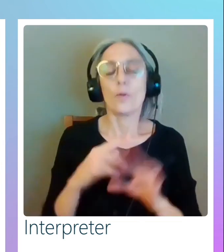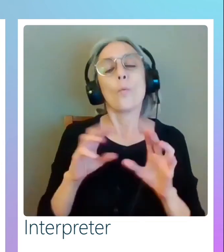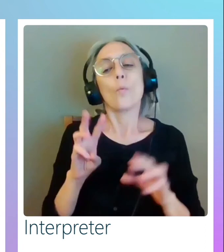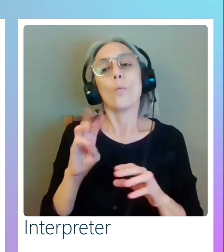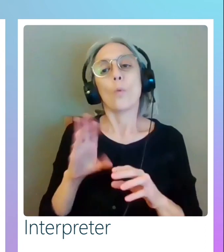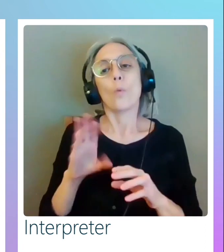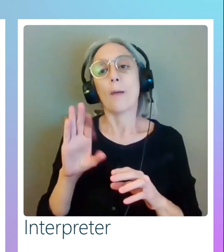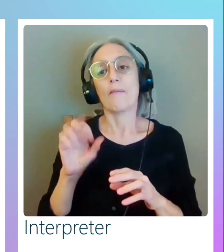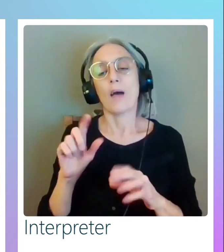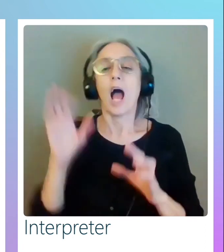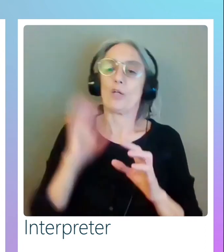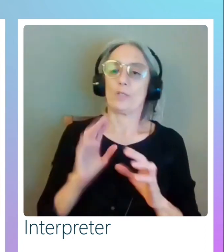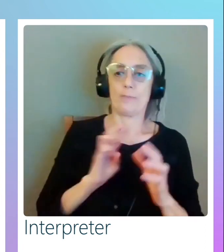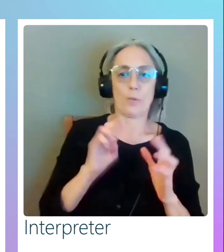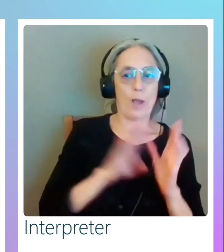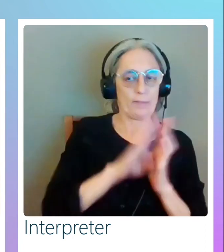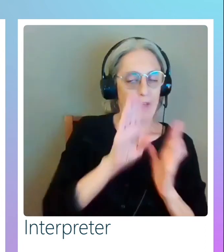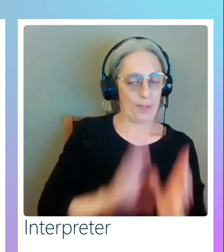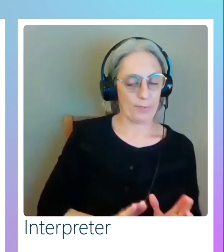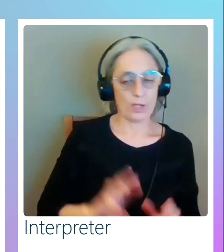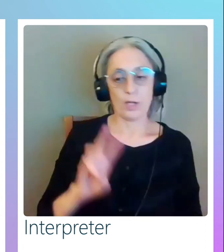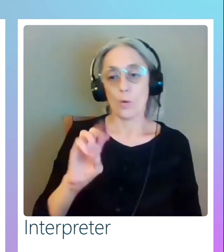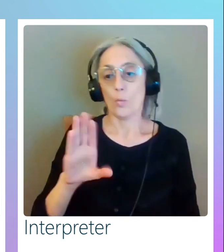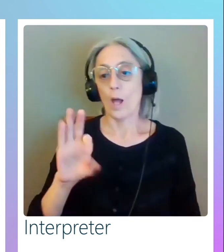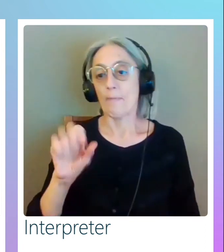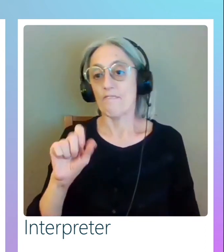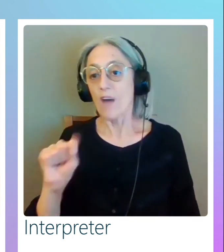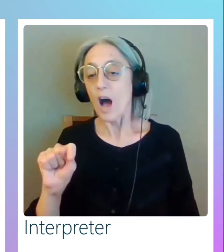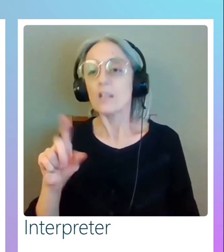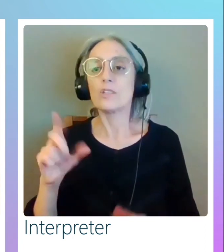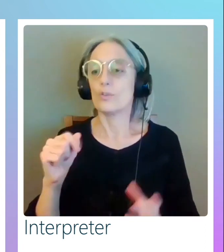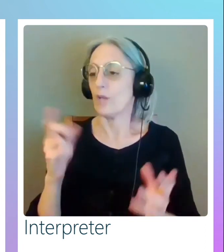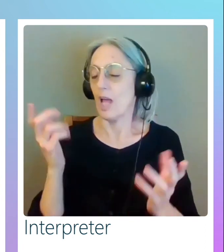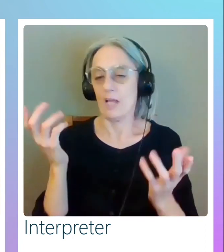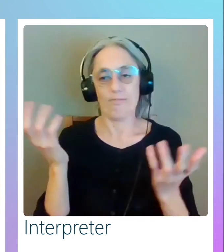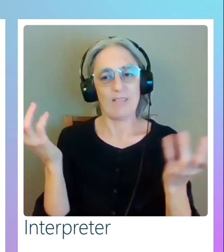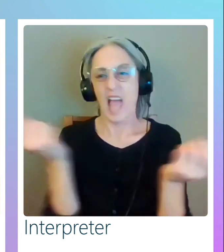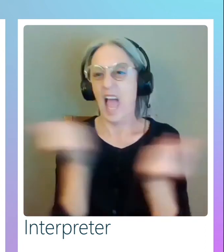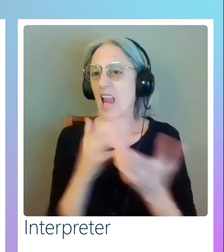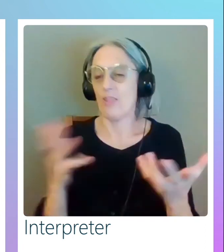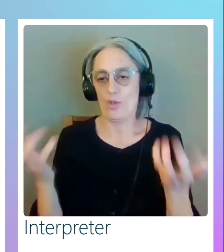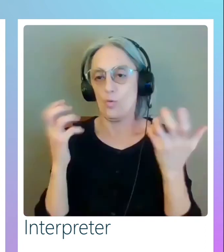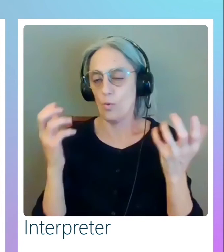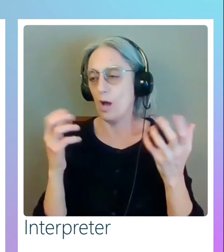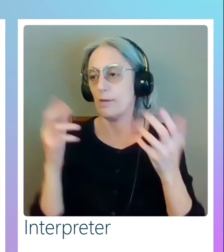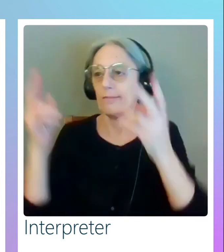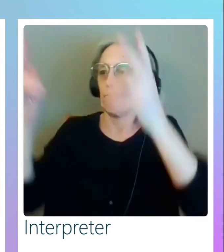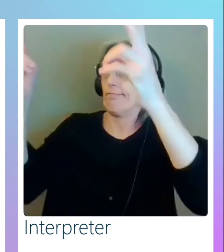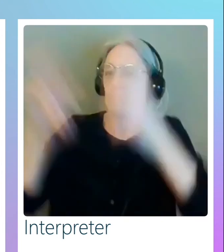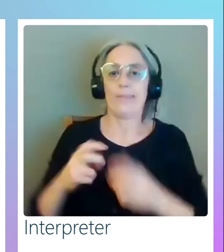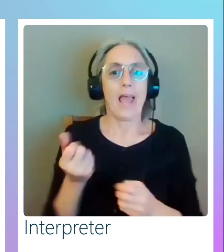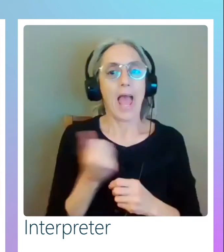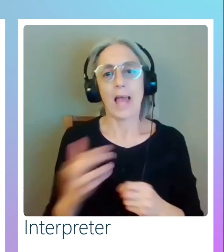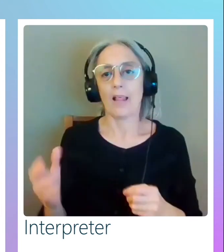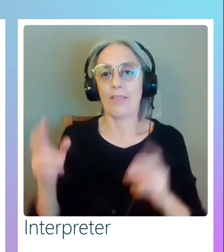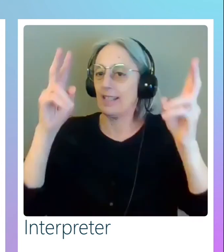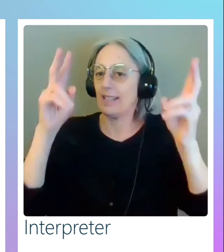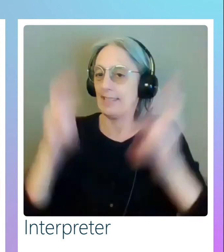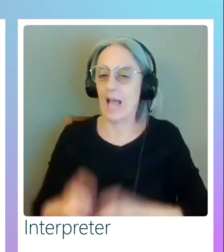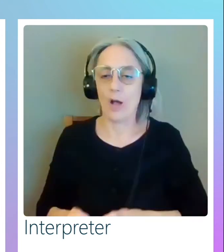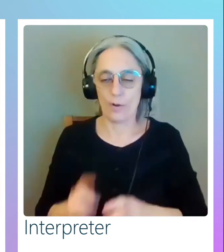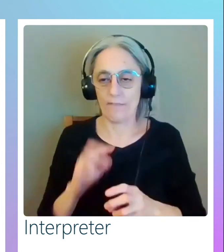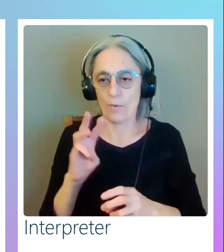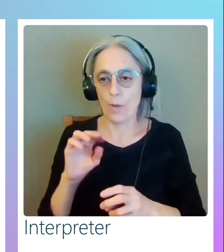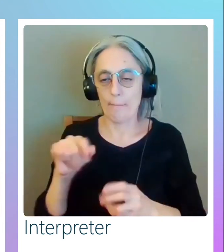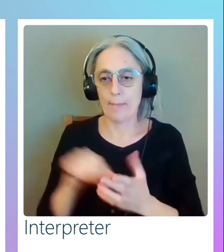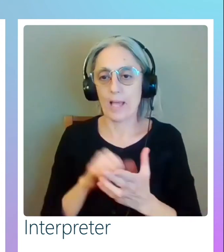now, because I used to be a web developer. Web fonts, you can go to limit with, as long as you can go and download, you can use any web fonts you want on a web page. With an email, the